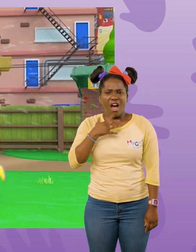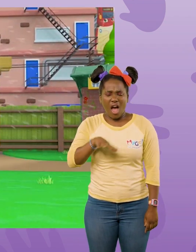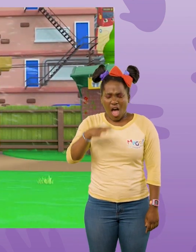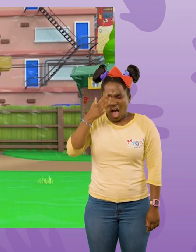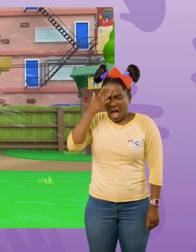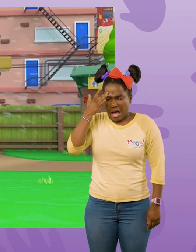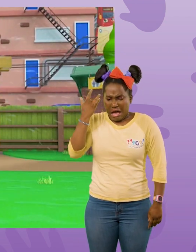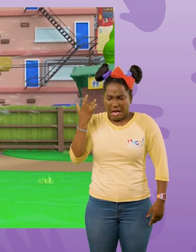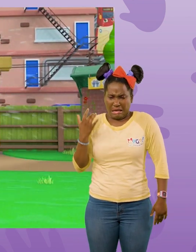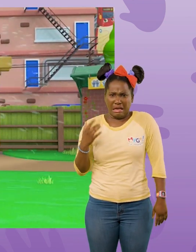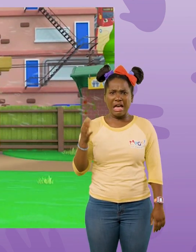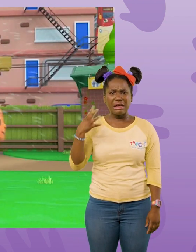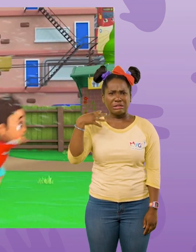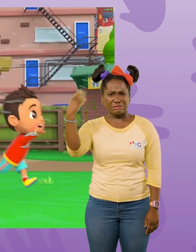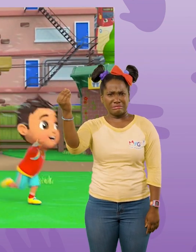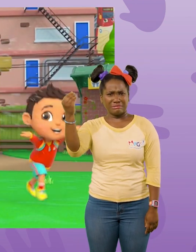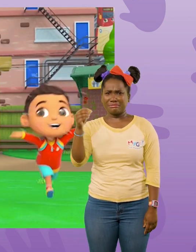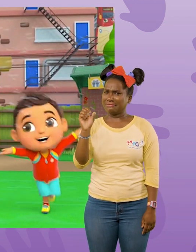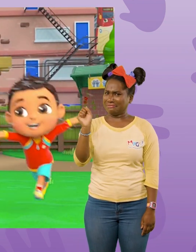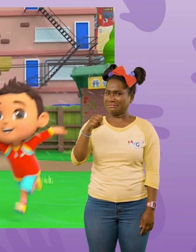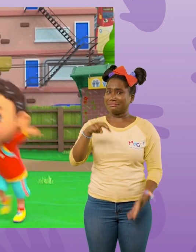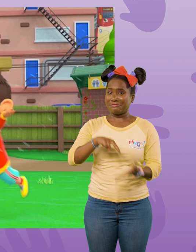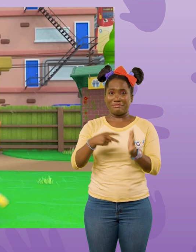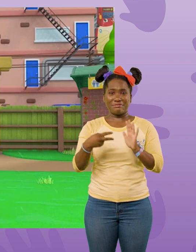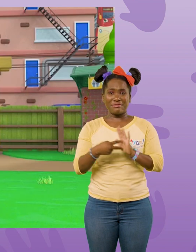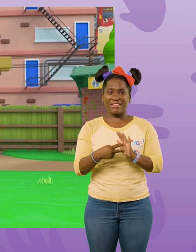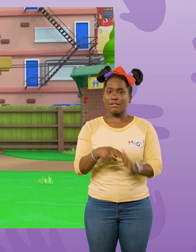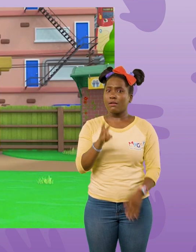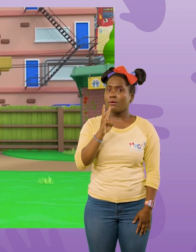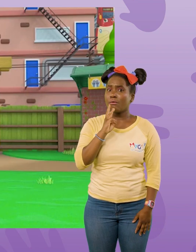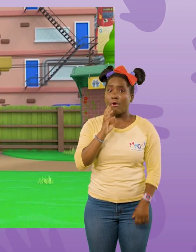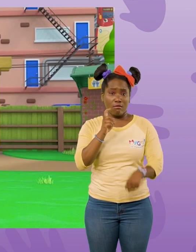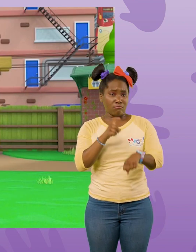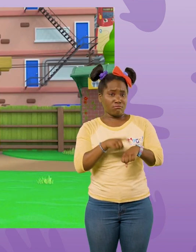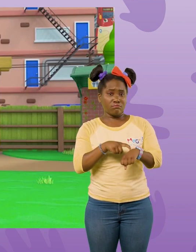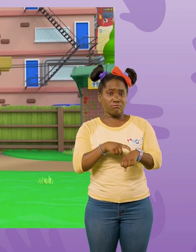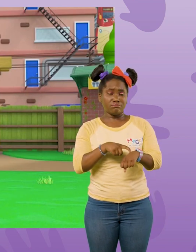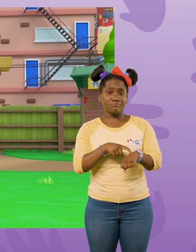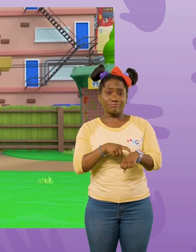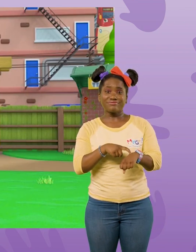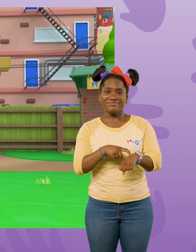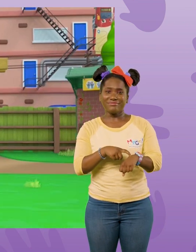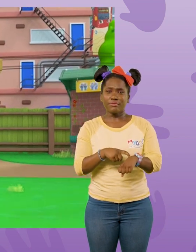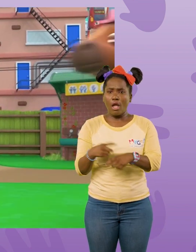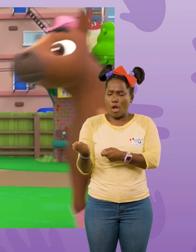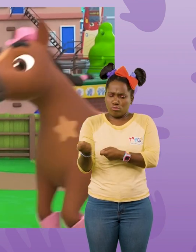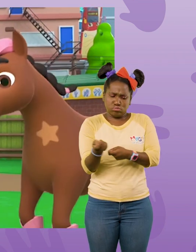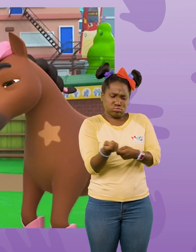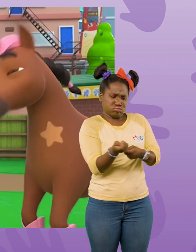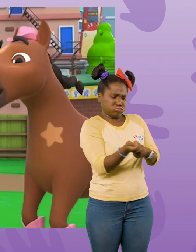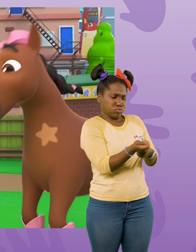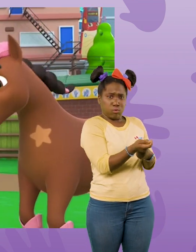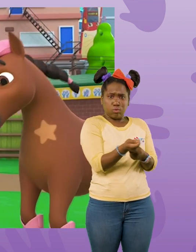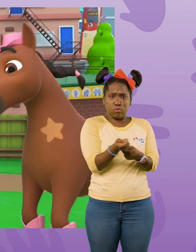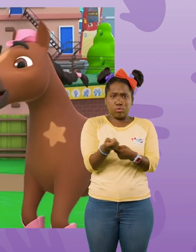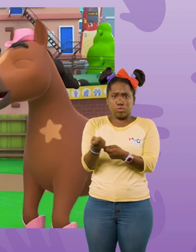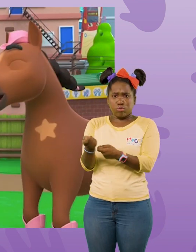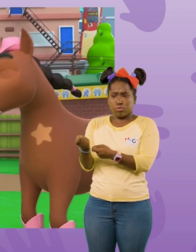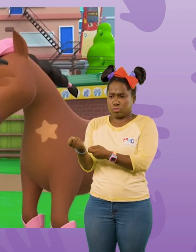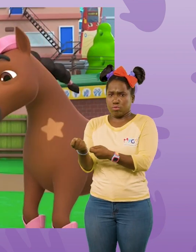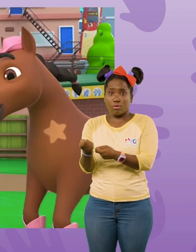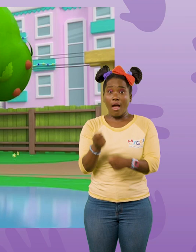It's hot, hot, hot outside. Yeah, that means it's water time. Sprinkle water